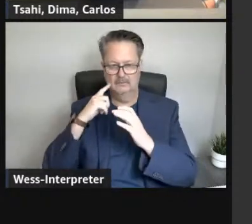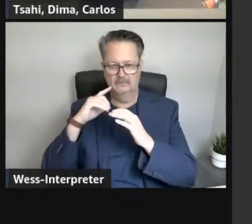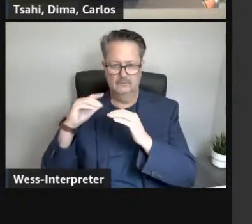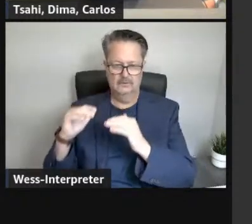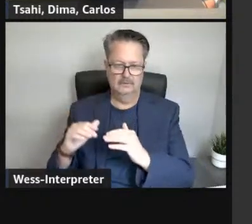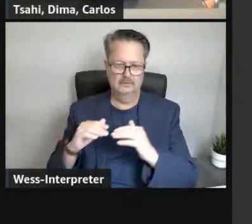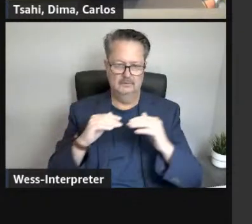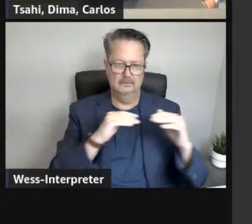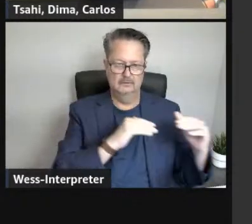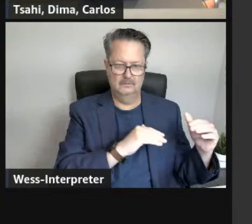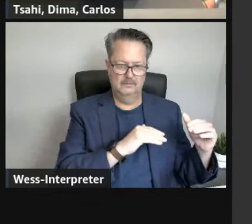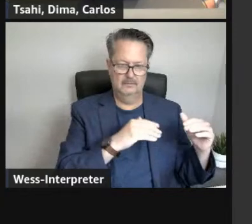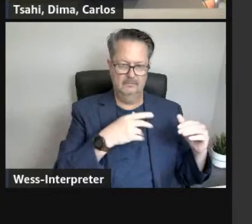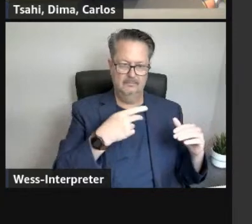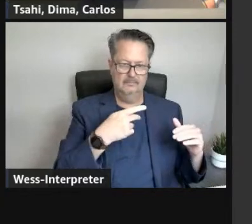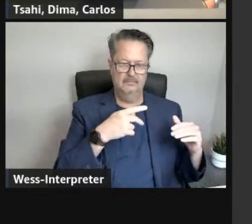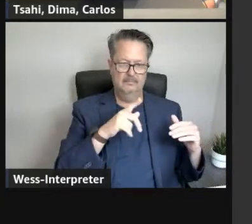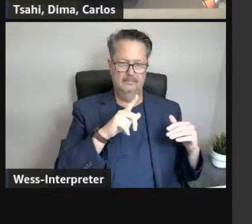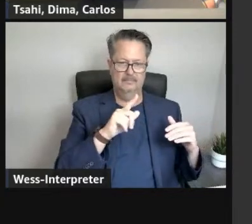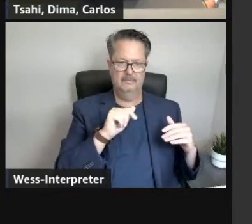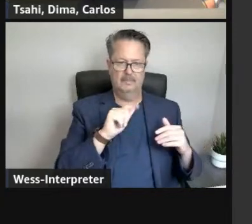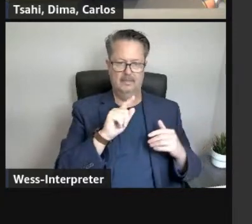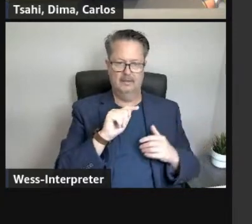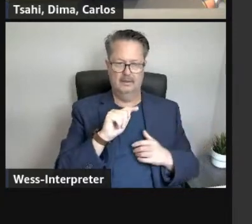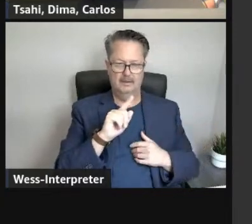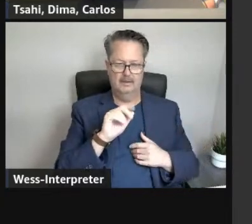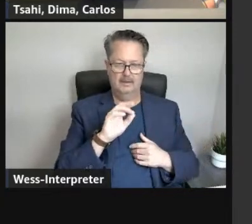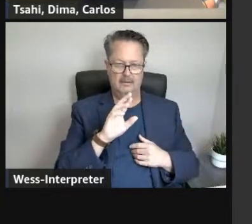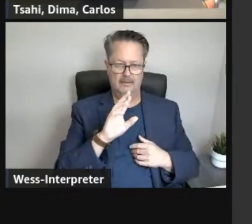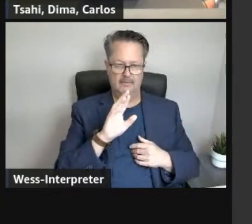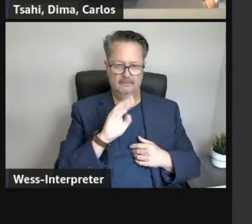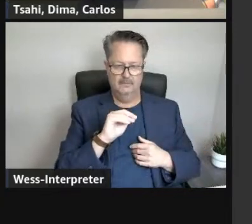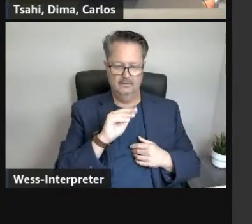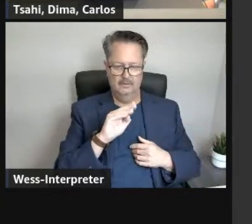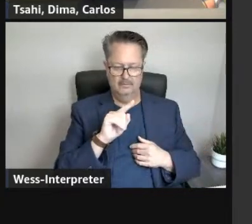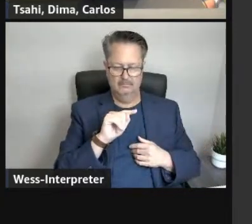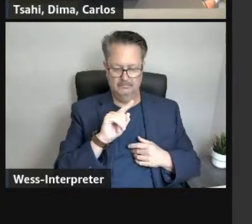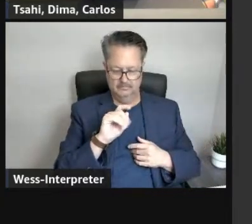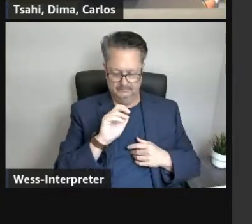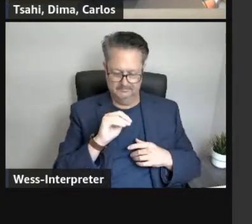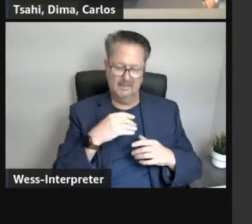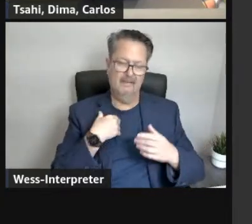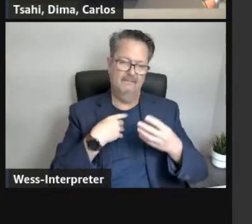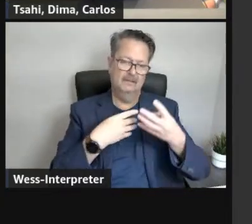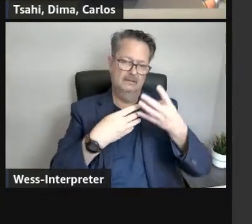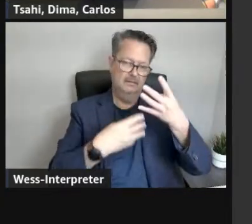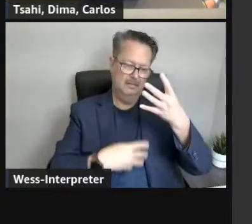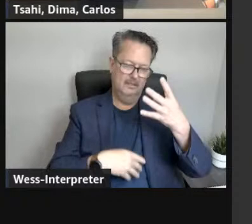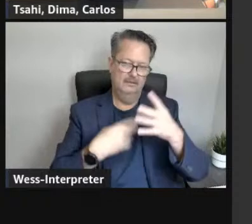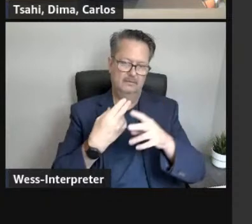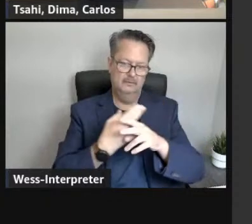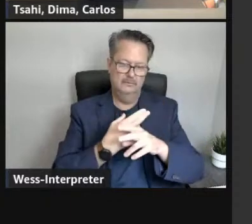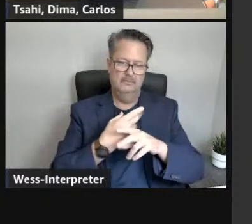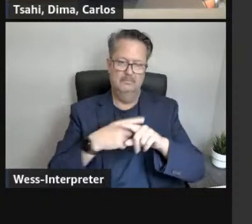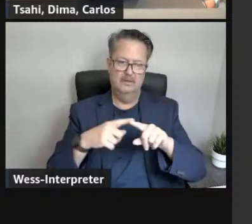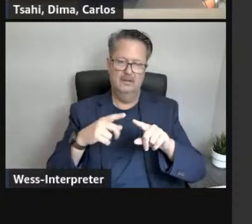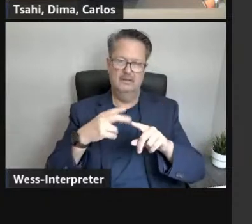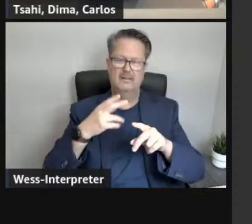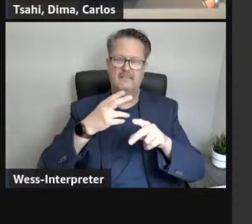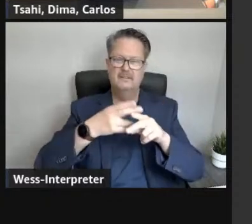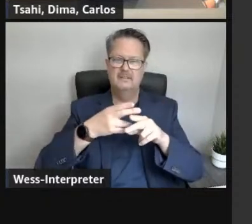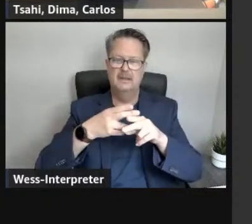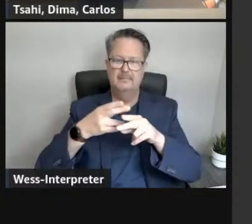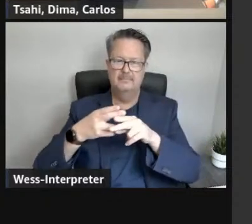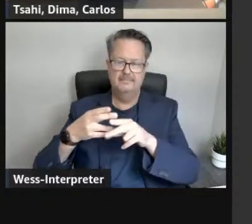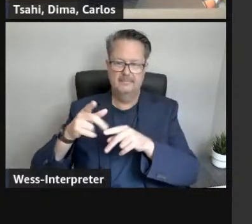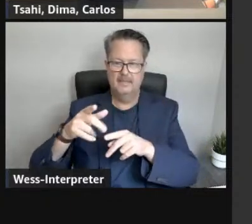And the application teams, we also specify here a list of users, but we also specify a namespace. So this